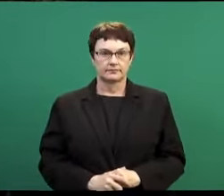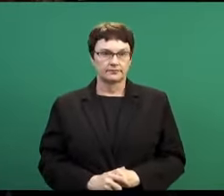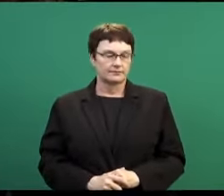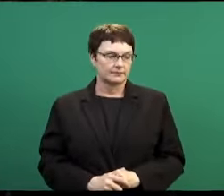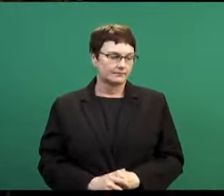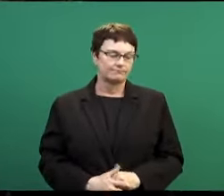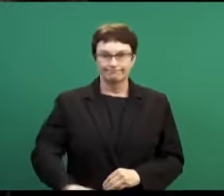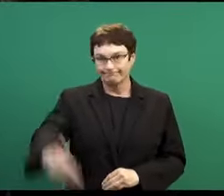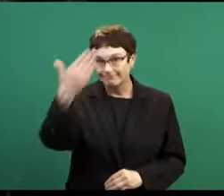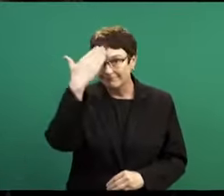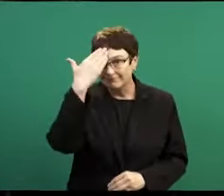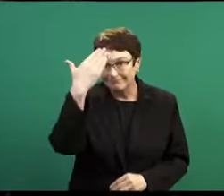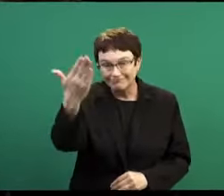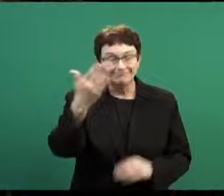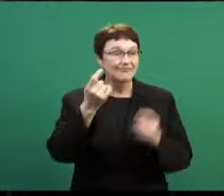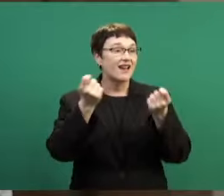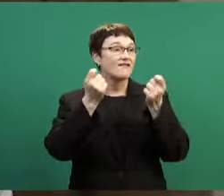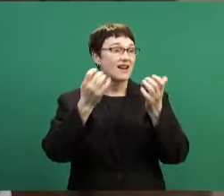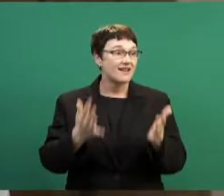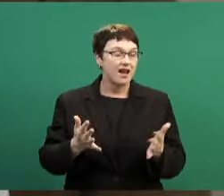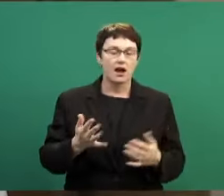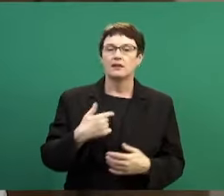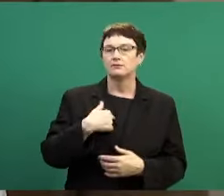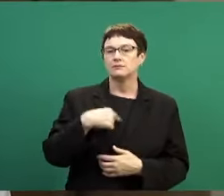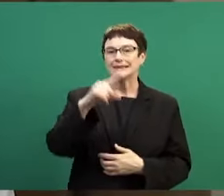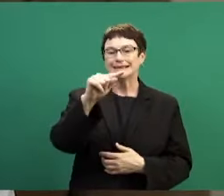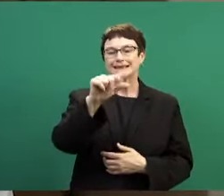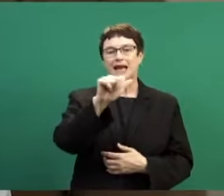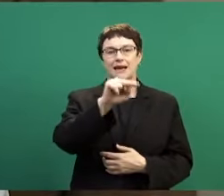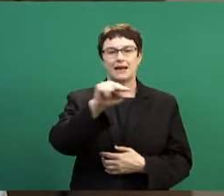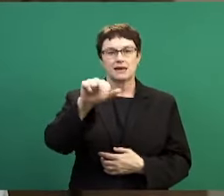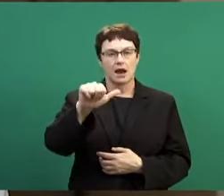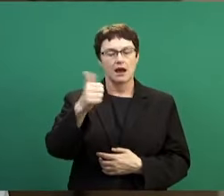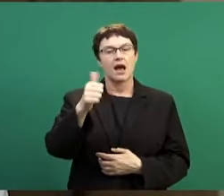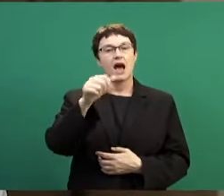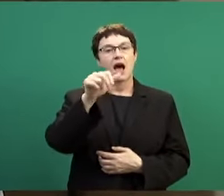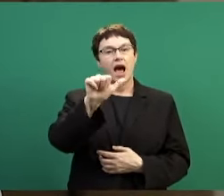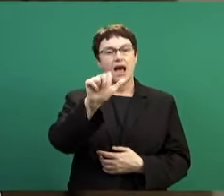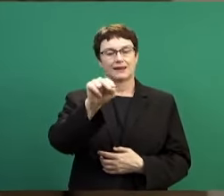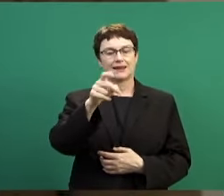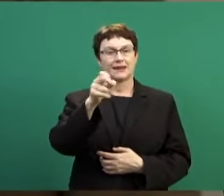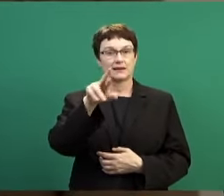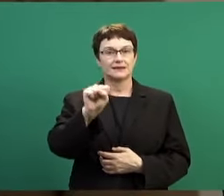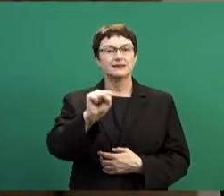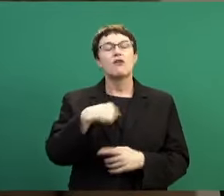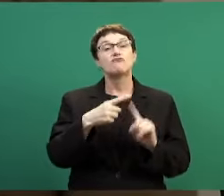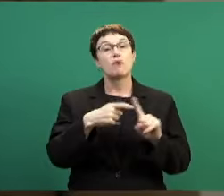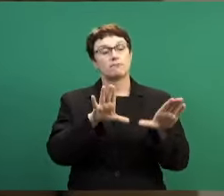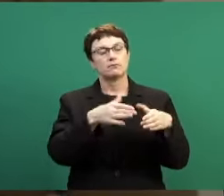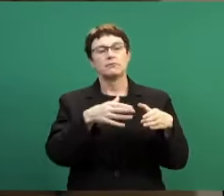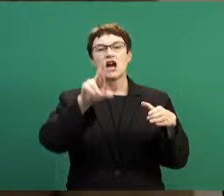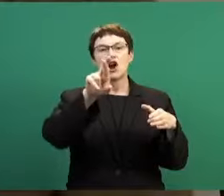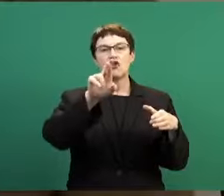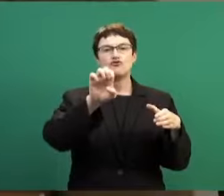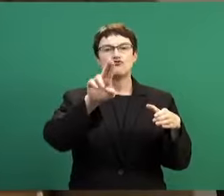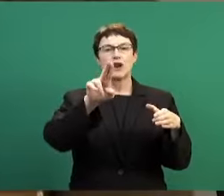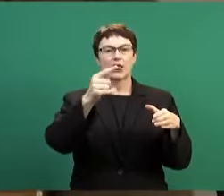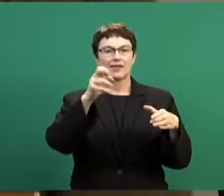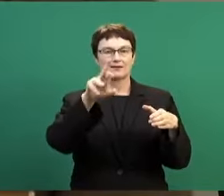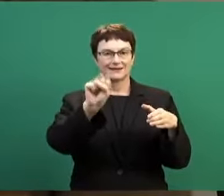Afternoon, Governor and Deputy Governors. Tana Anders from Reuters. I have four questions. To start off,